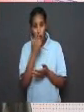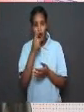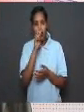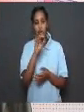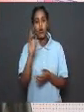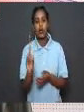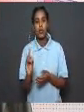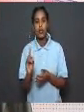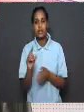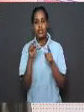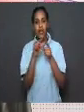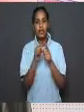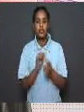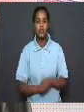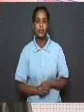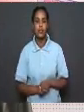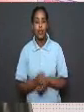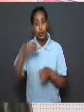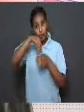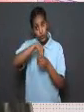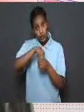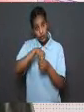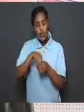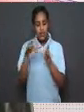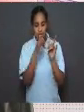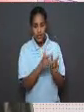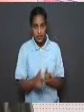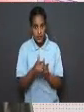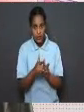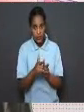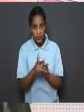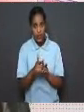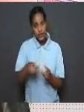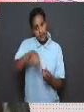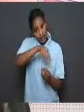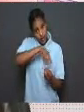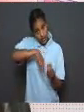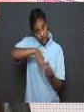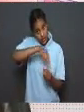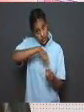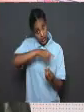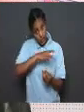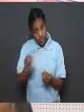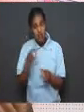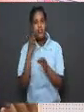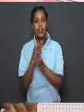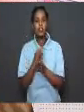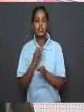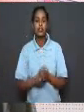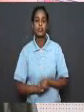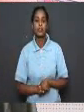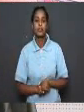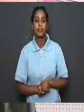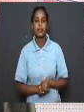common thermodynamic terms, including system, surroundings, and